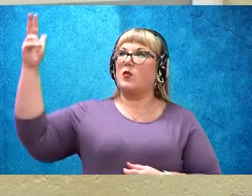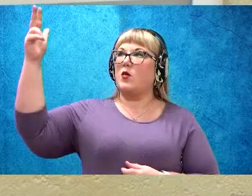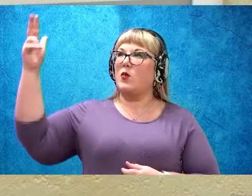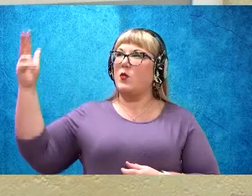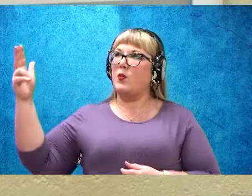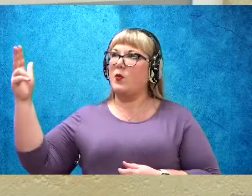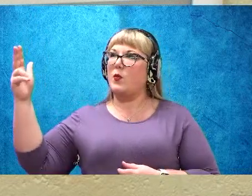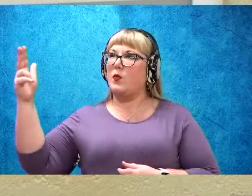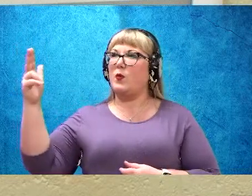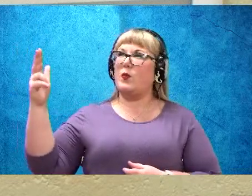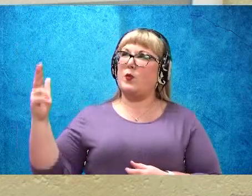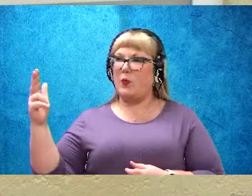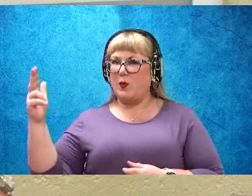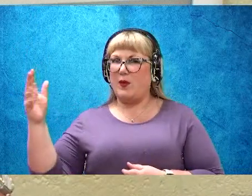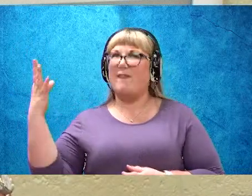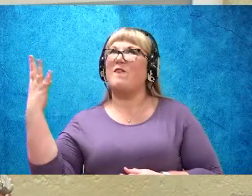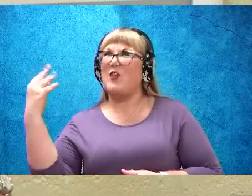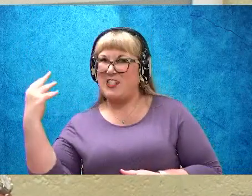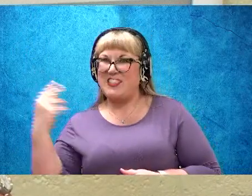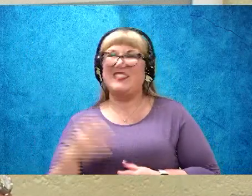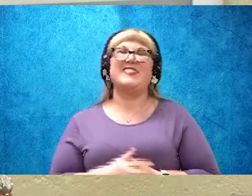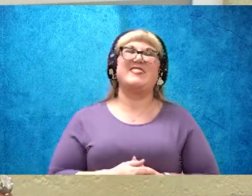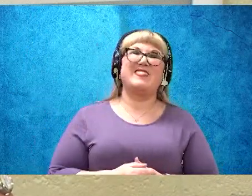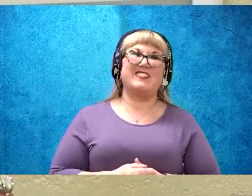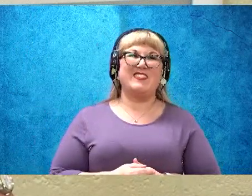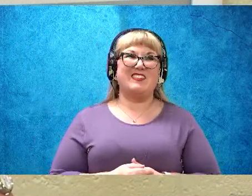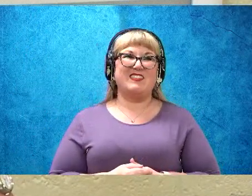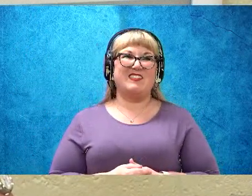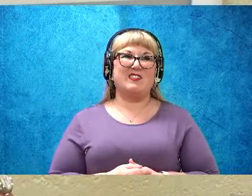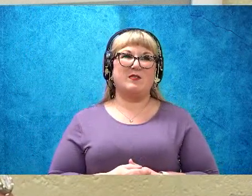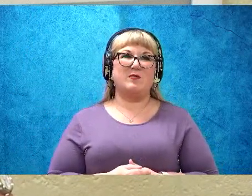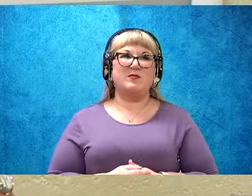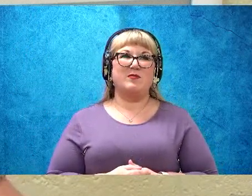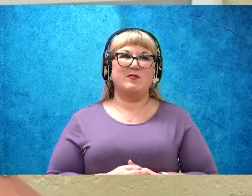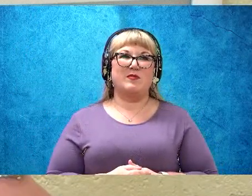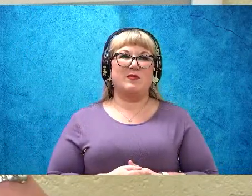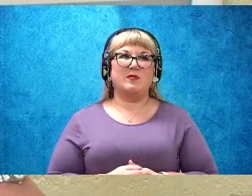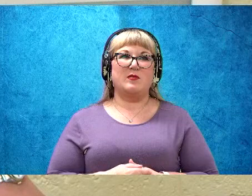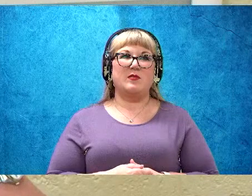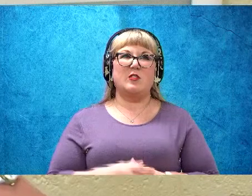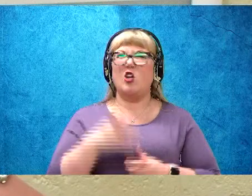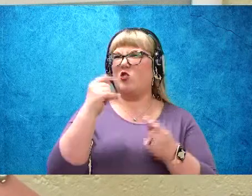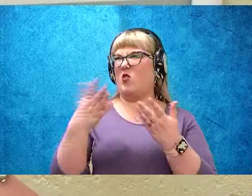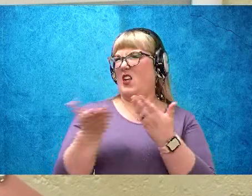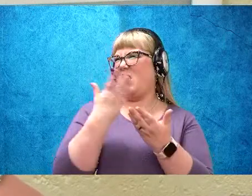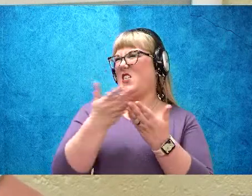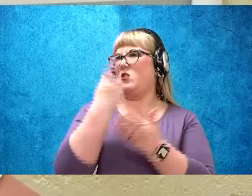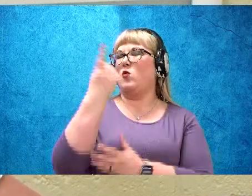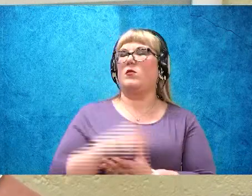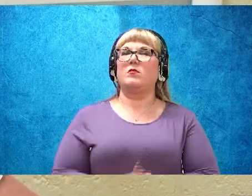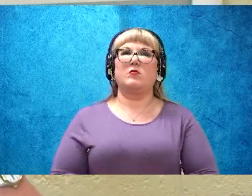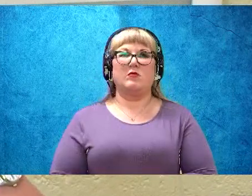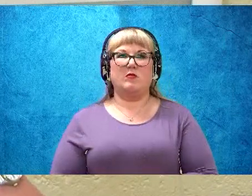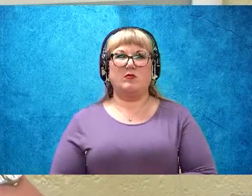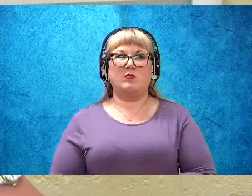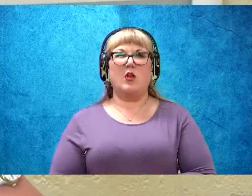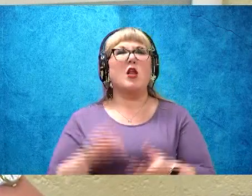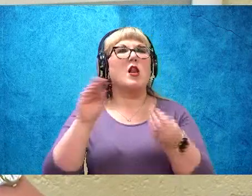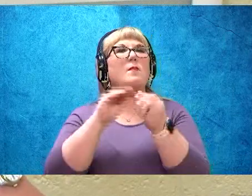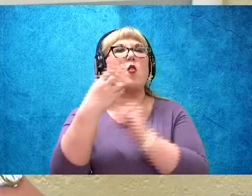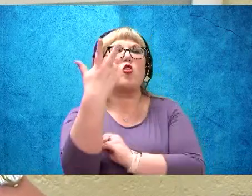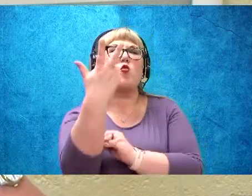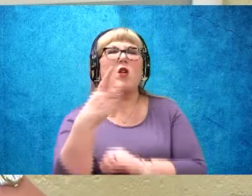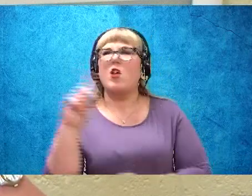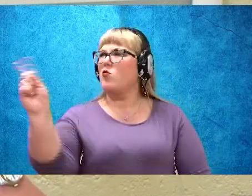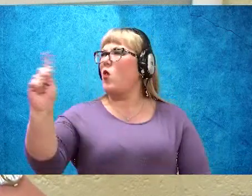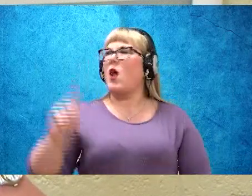a little over and put it on number 14. Let's try an easier one. What about number 3?